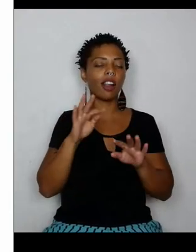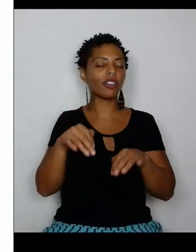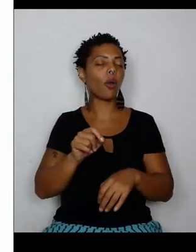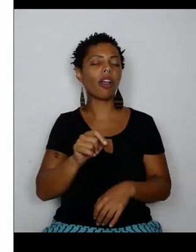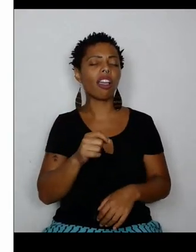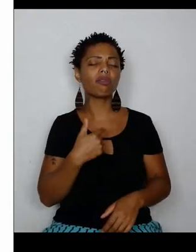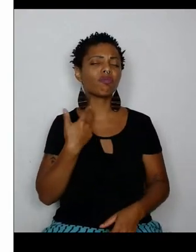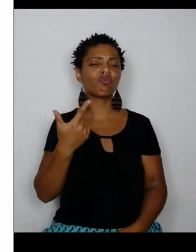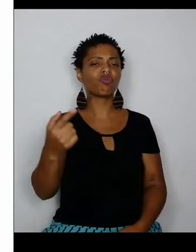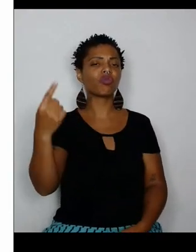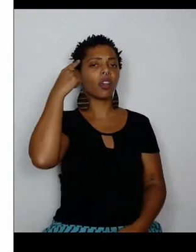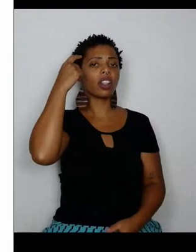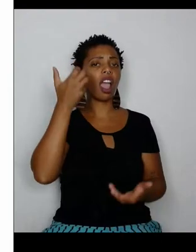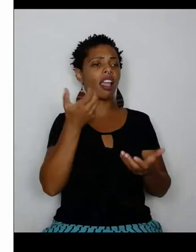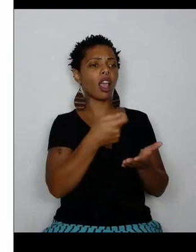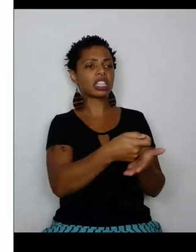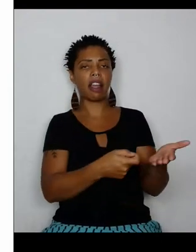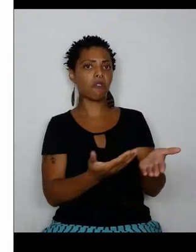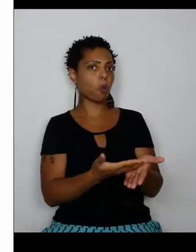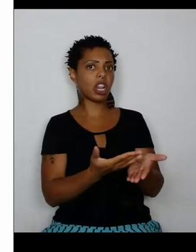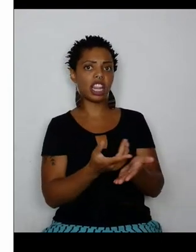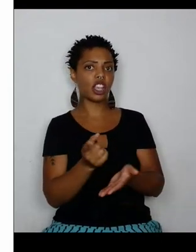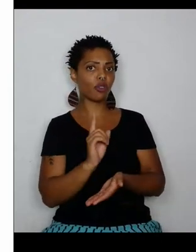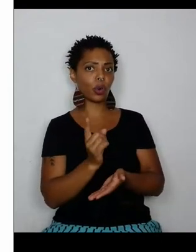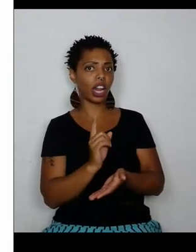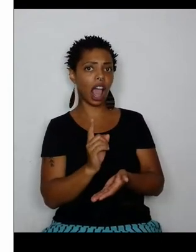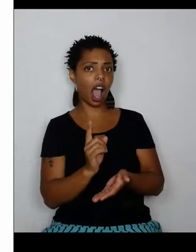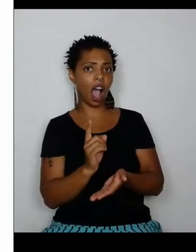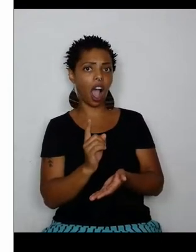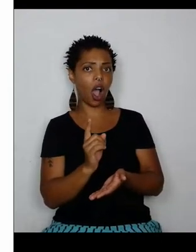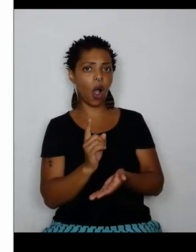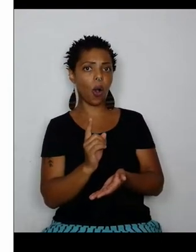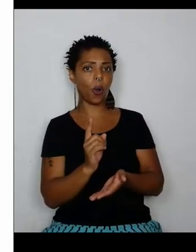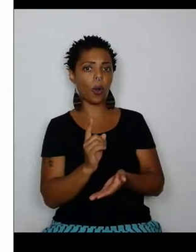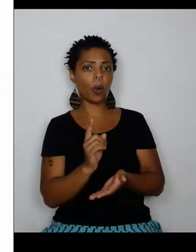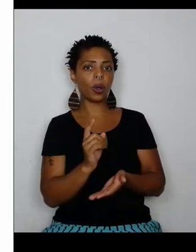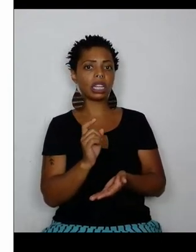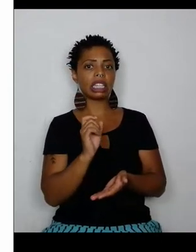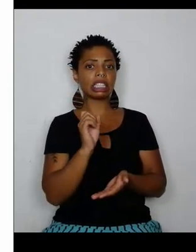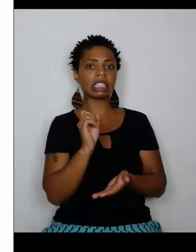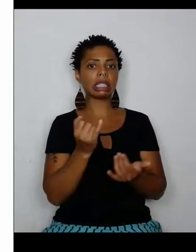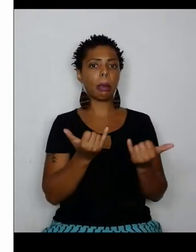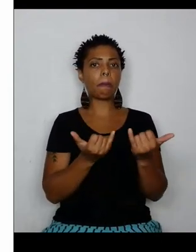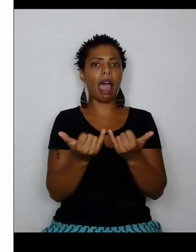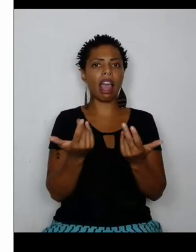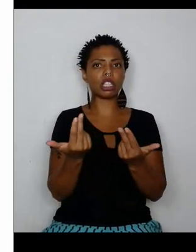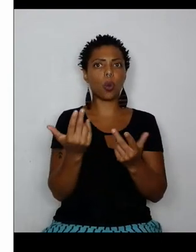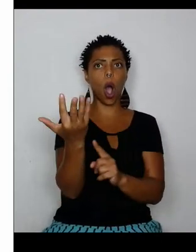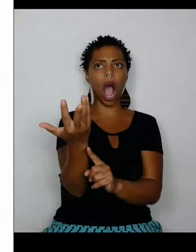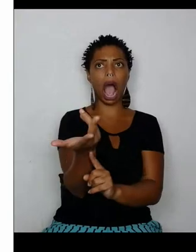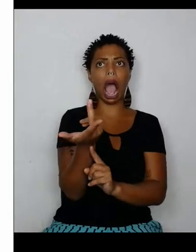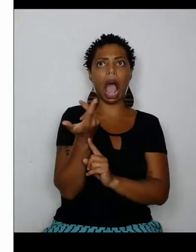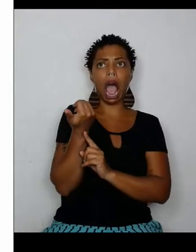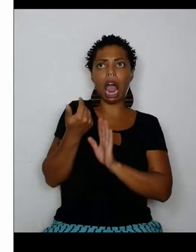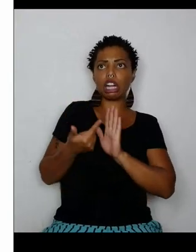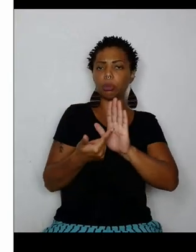book to quote that had the slightest appearance of a work of art i wouldn't know how